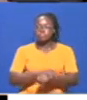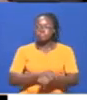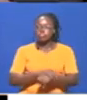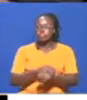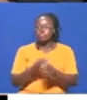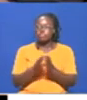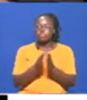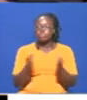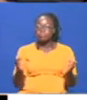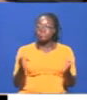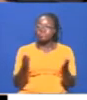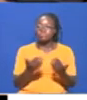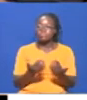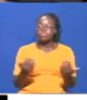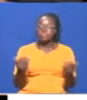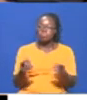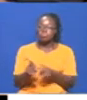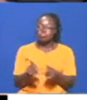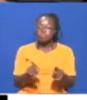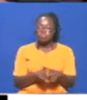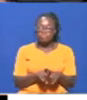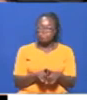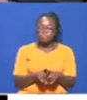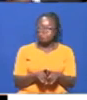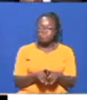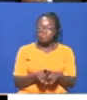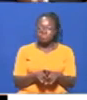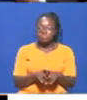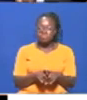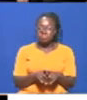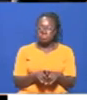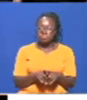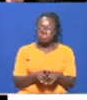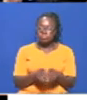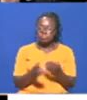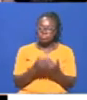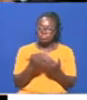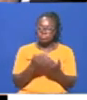the facility, which will also cater for needs of other